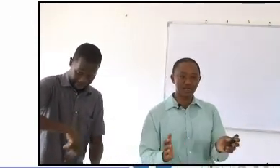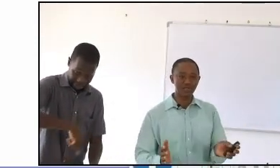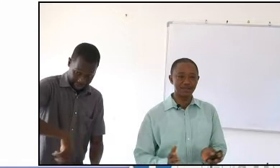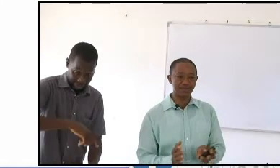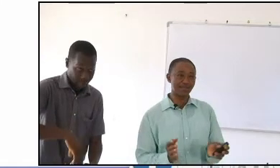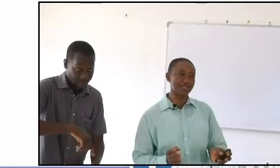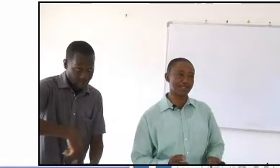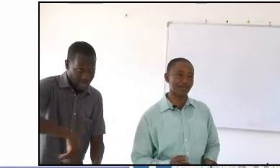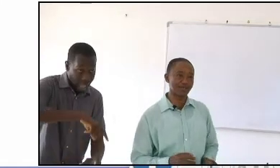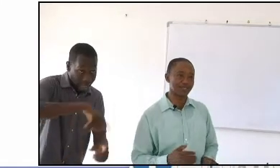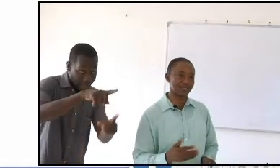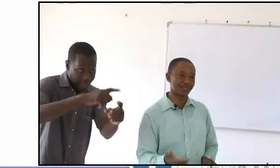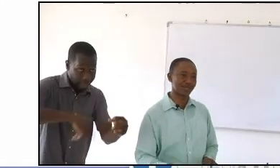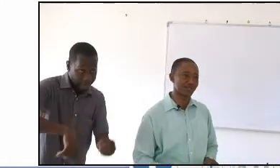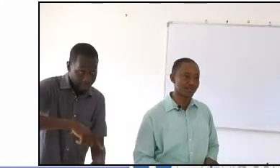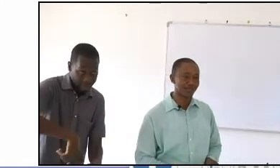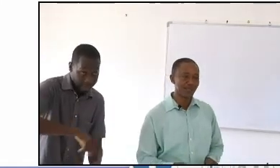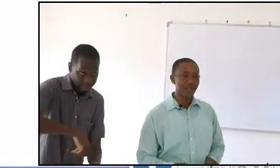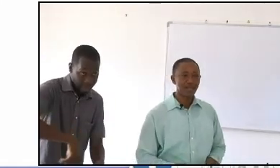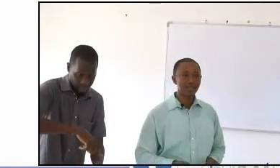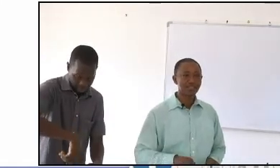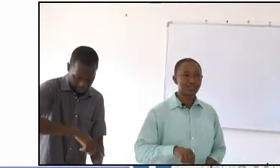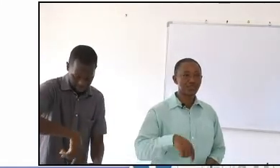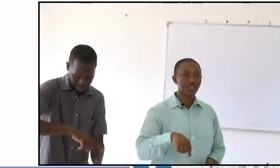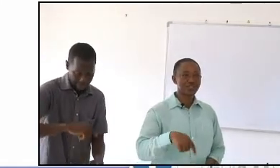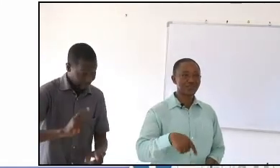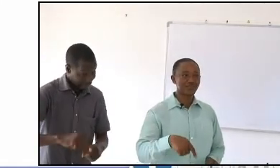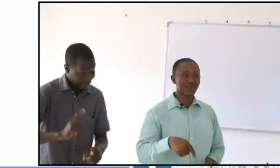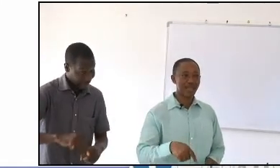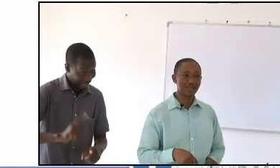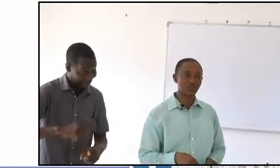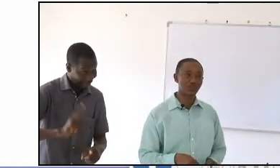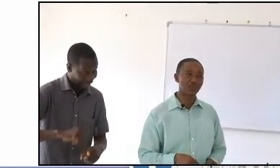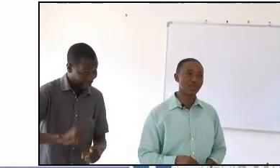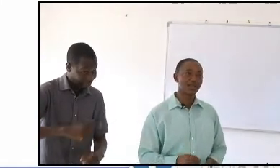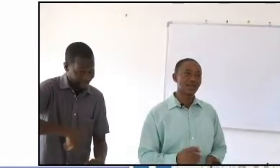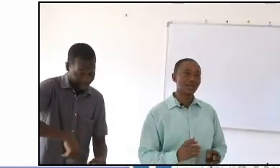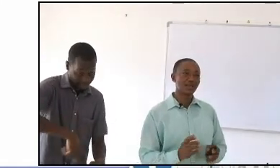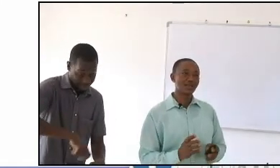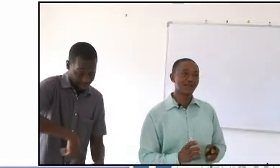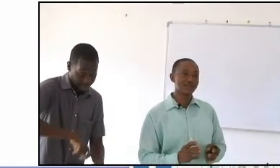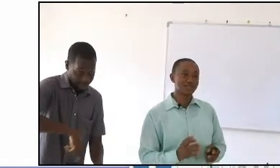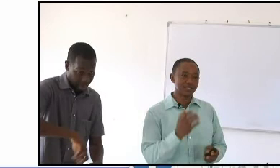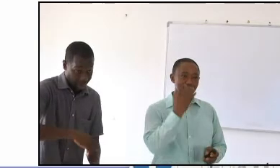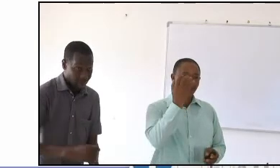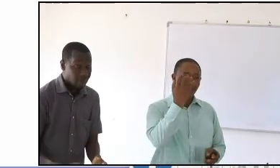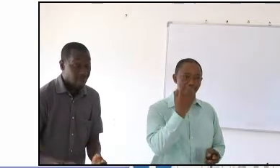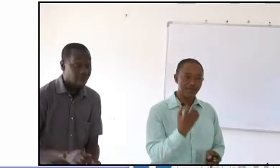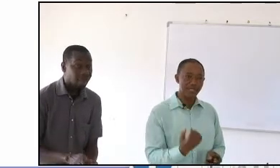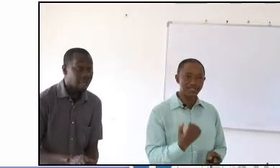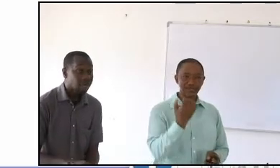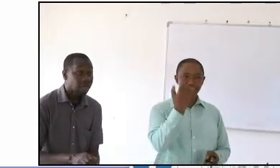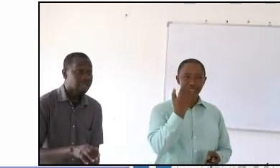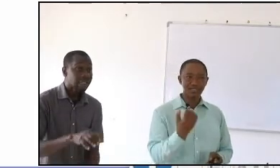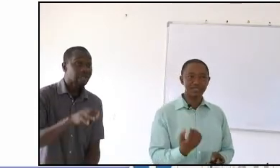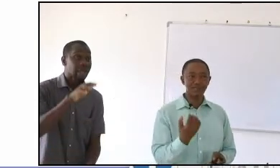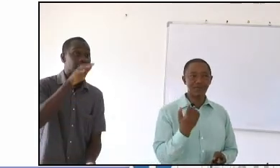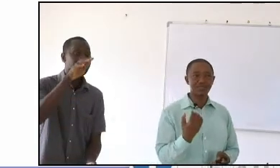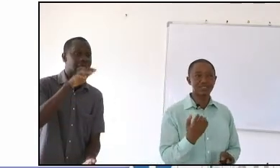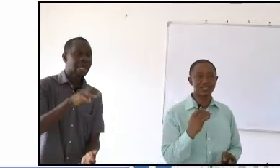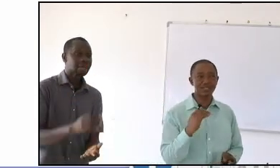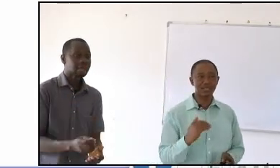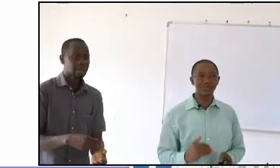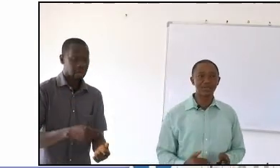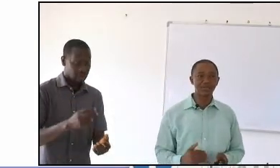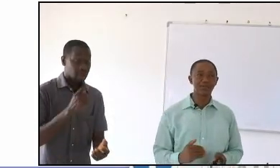usually they have devices they call centrifuge. It spins at very high speed. That forces the heavy particles, that is the